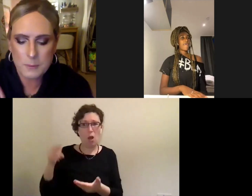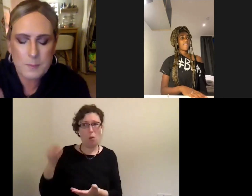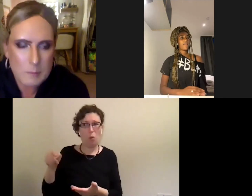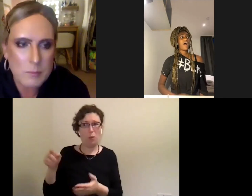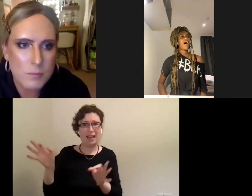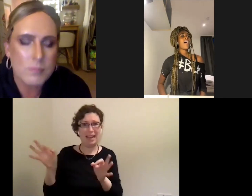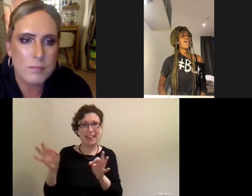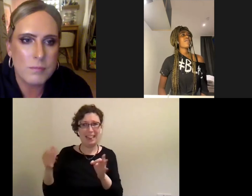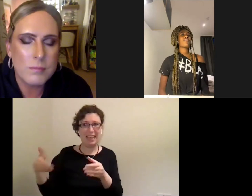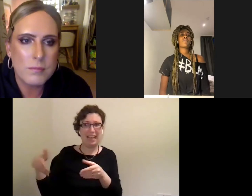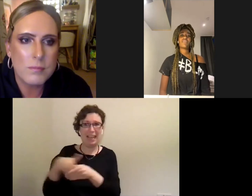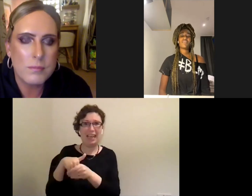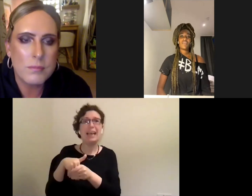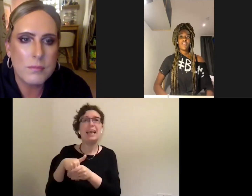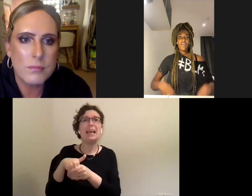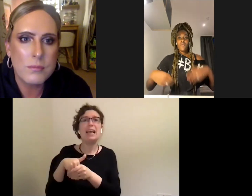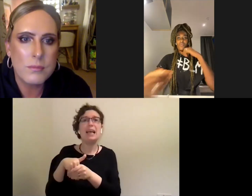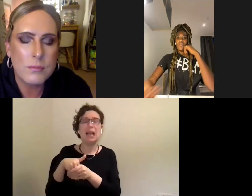But